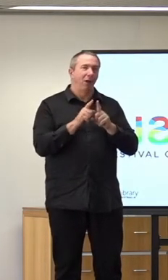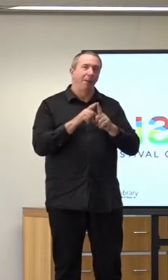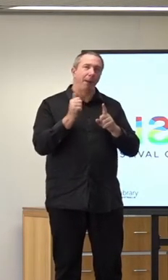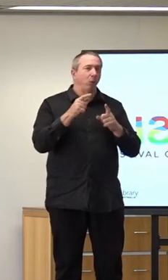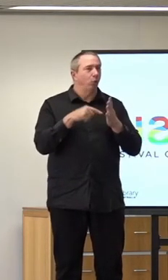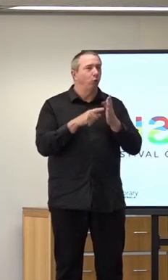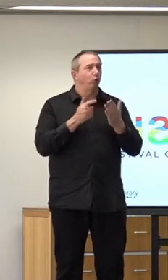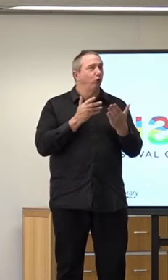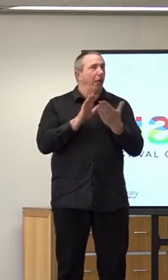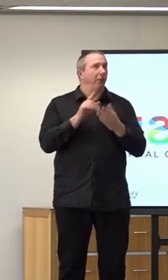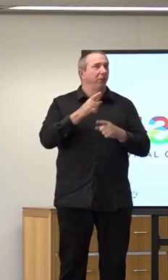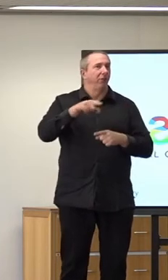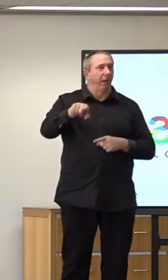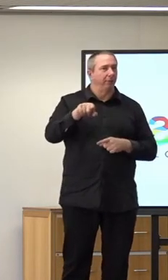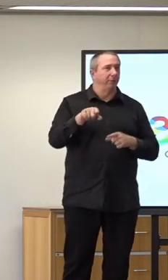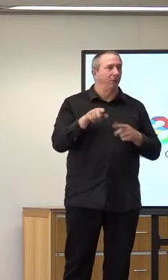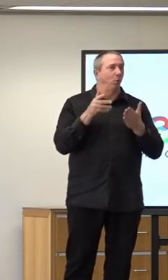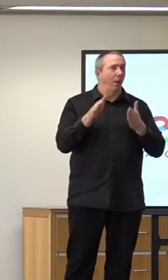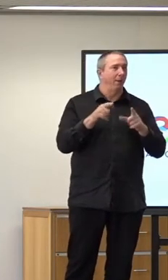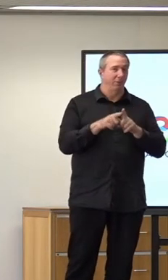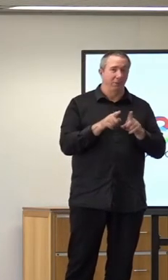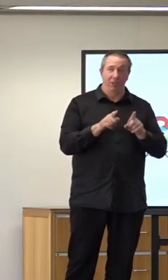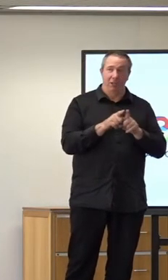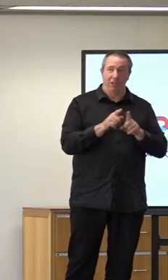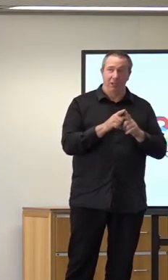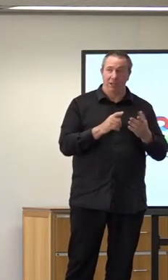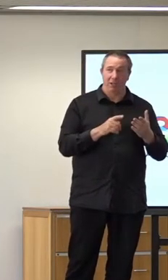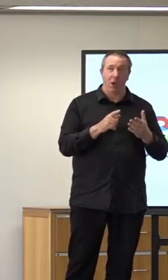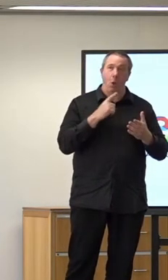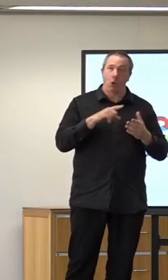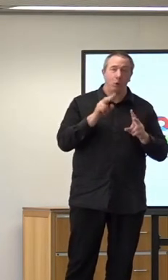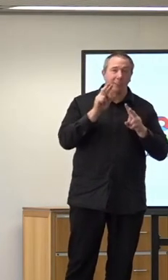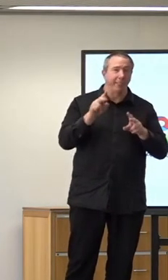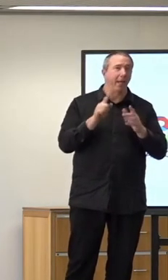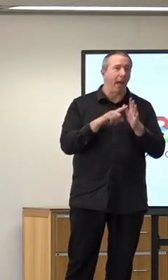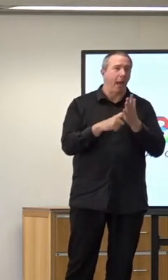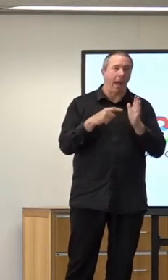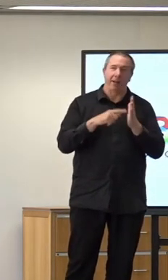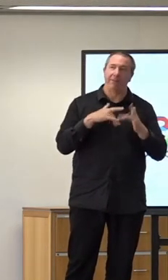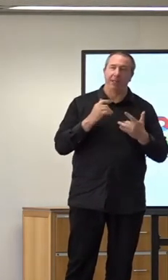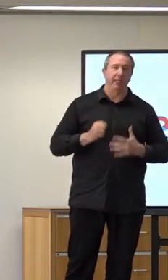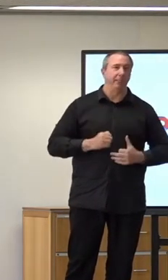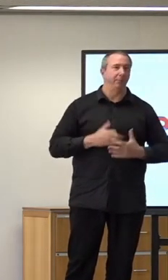to challenge for all of us, because art can be fun and inspiring. And there was a